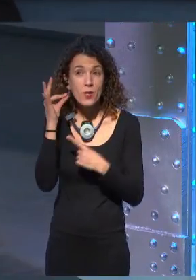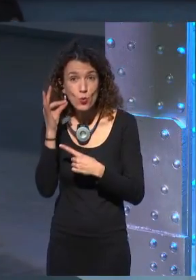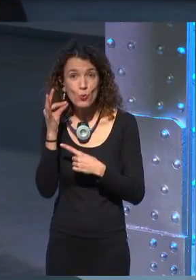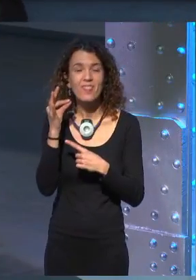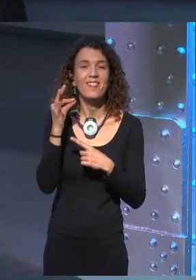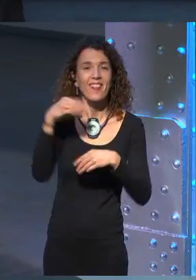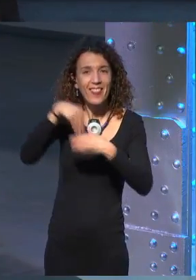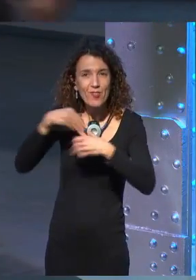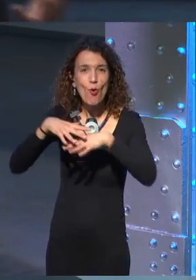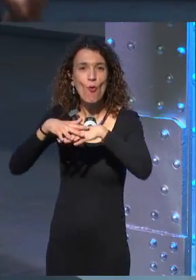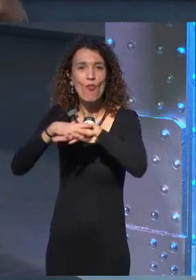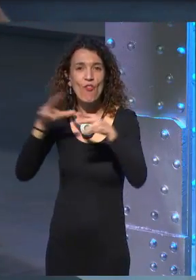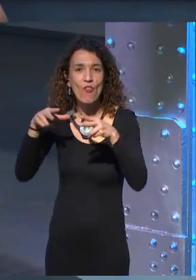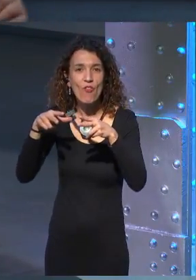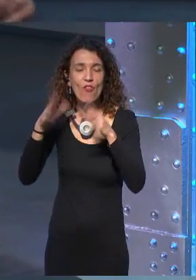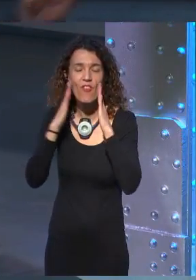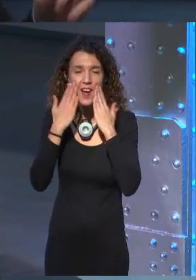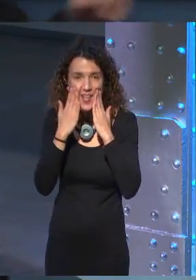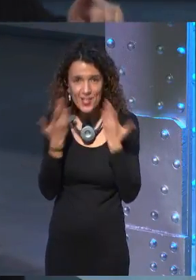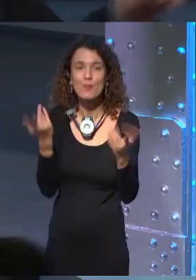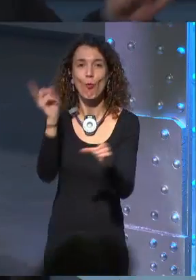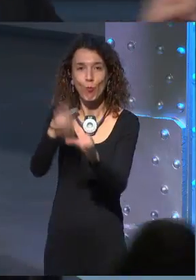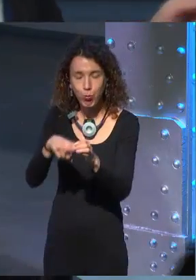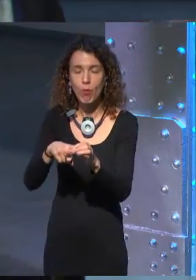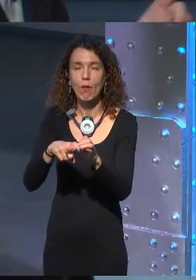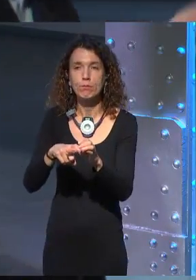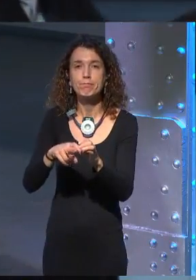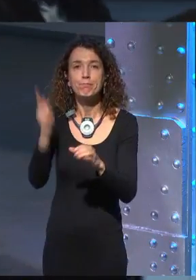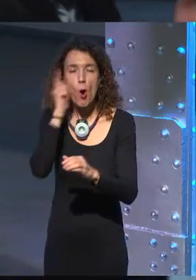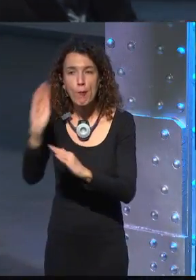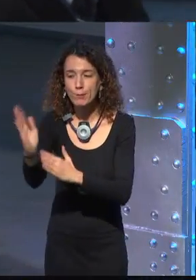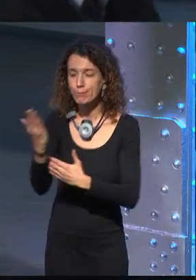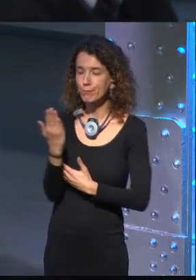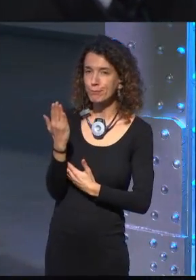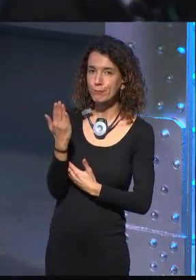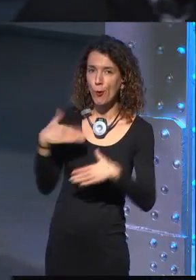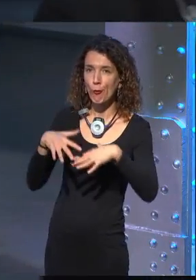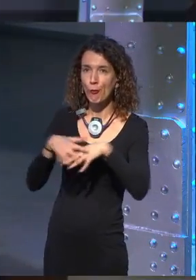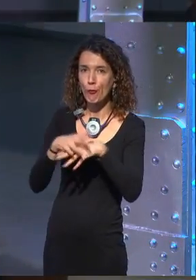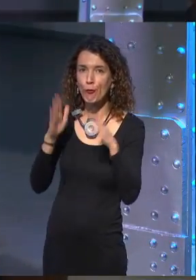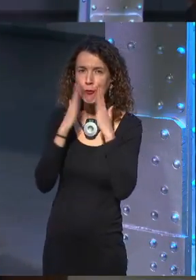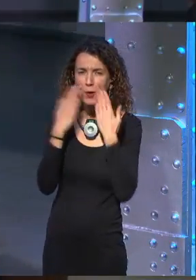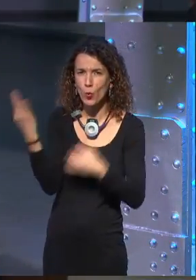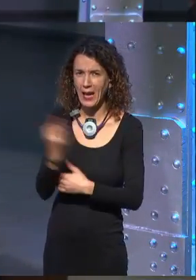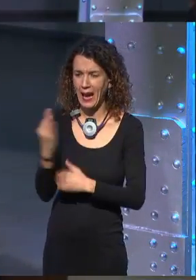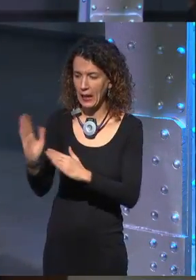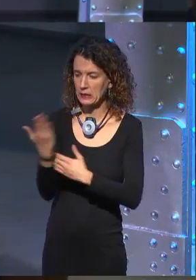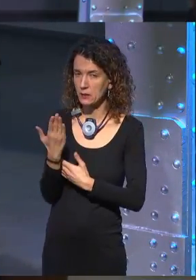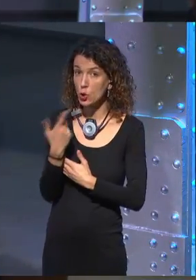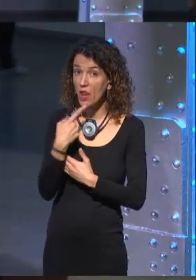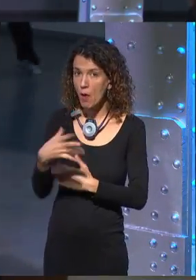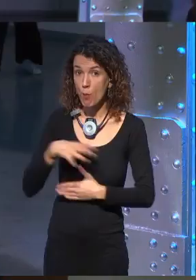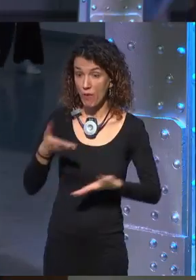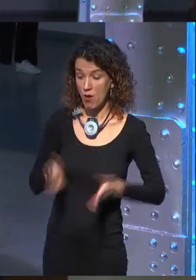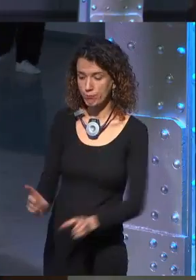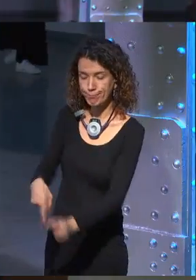the hell is Facebook? So he showed me. I said, yeah, we're not doing that anymore. Get your homework done. So that was my first